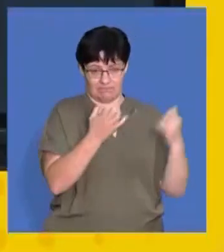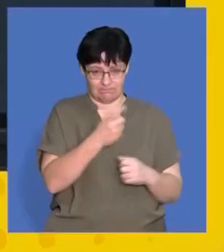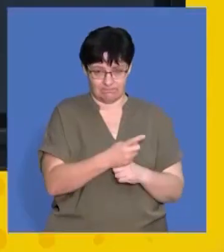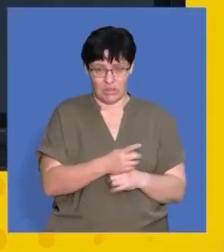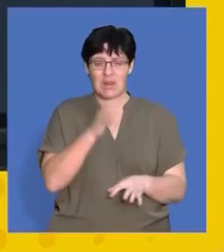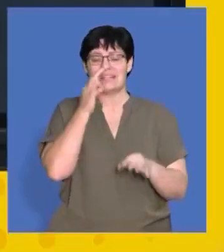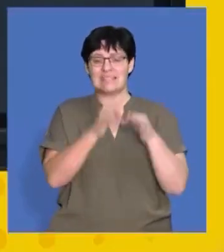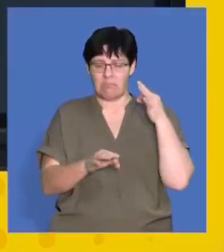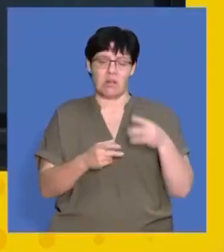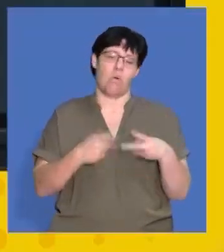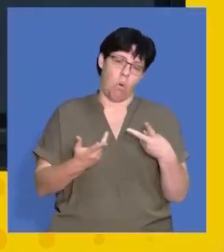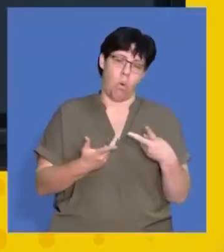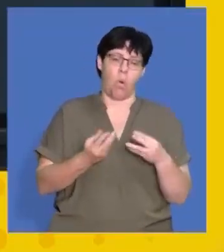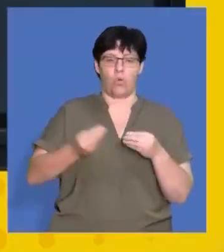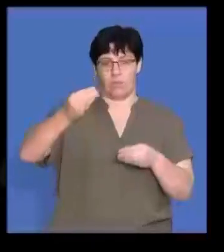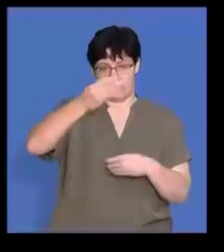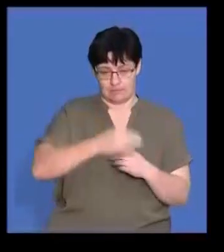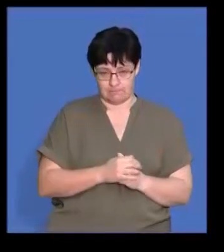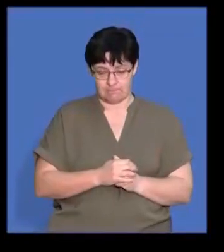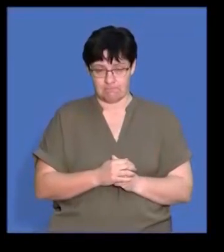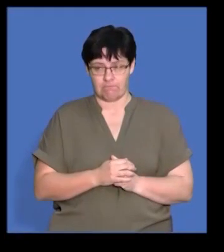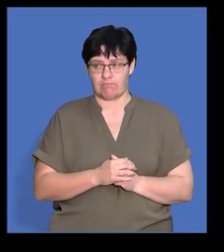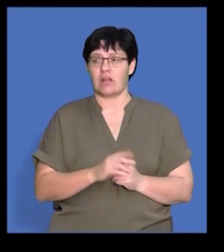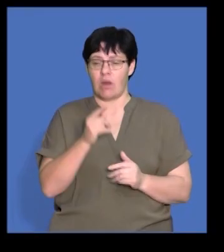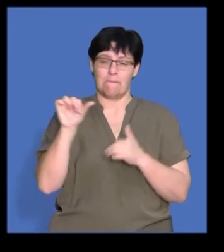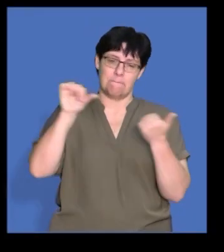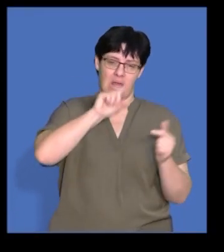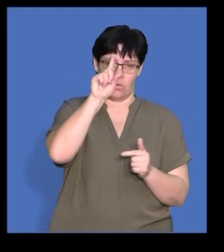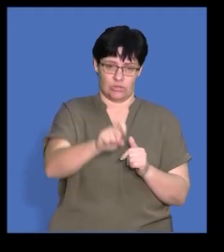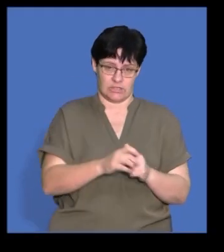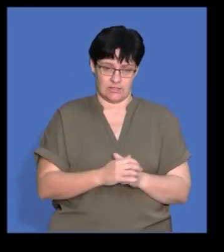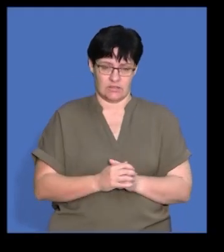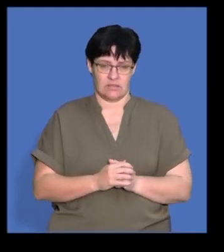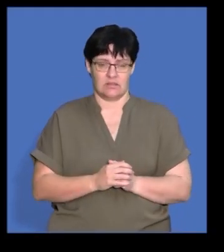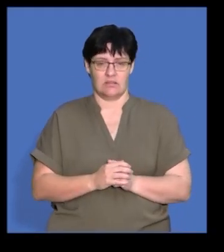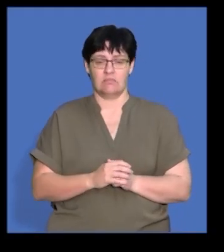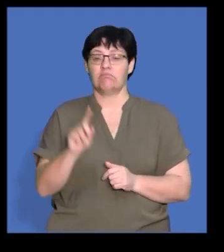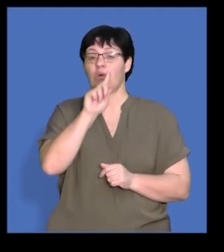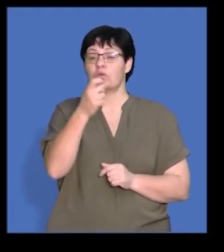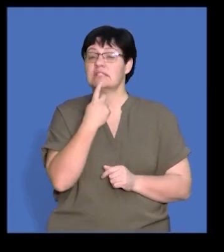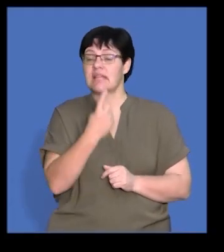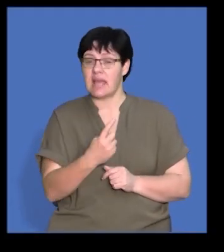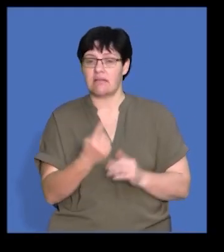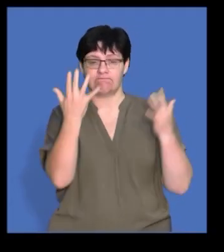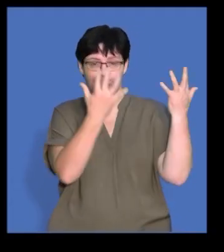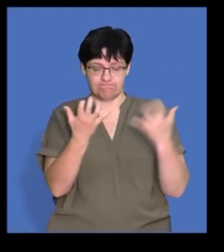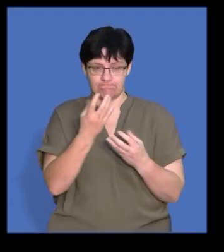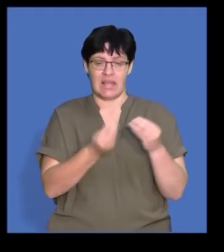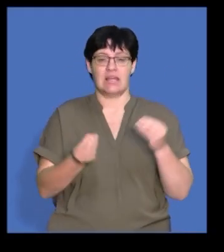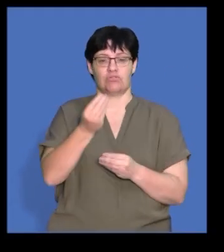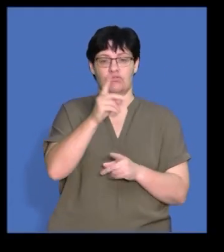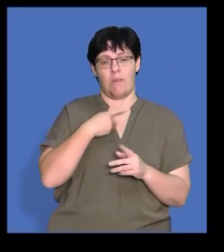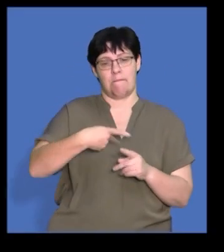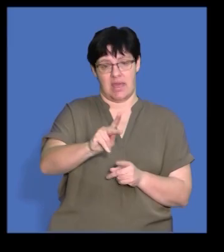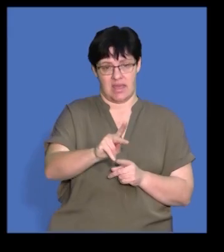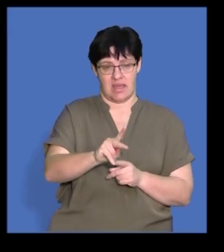it simple or compound interest. So let's go back to the question. So the question said, calculate the interest that you will